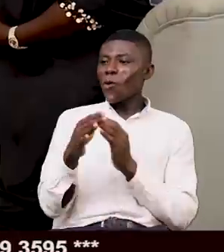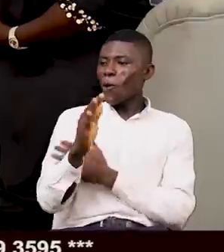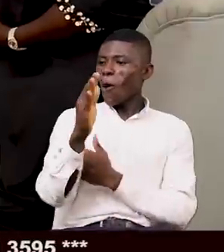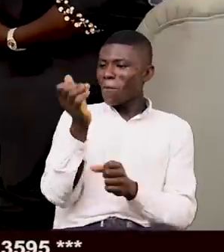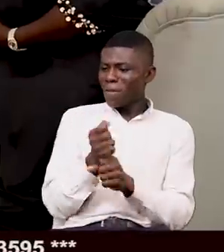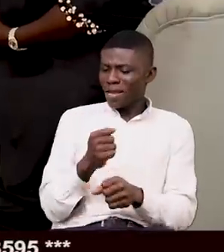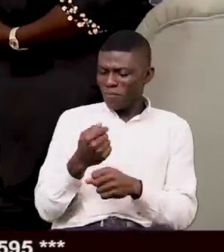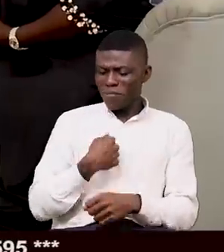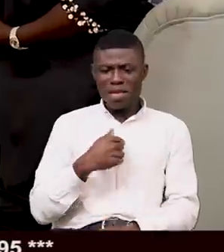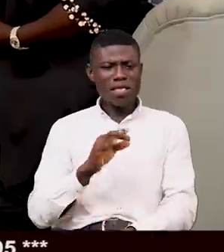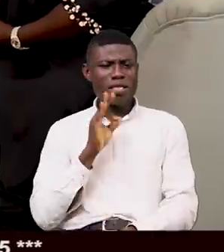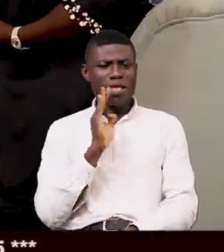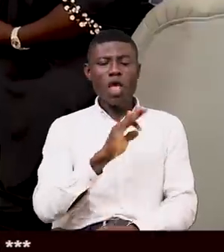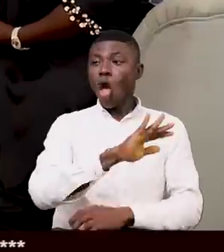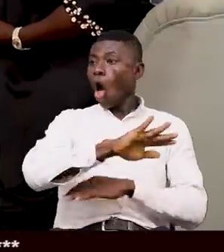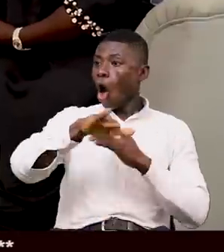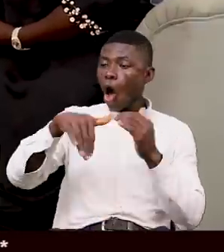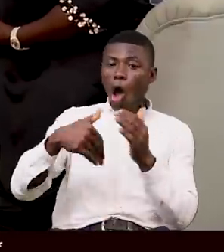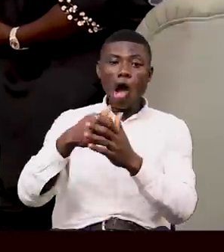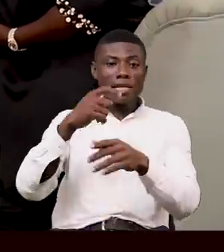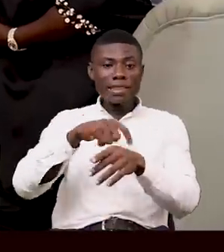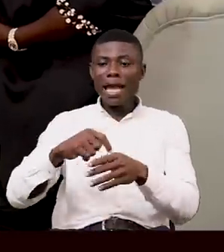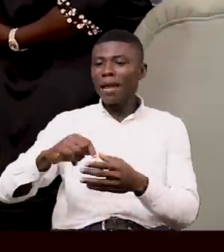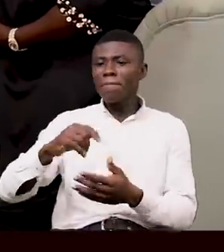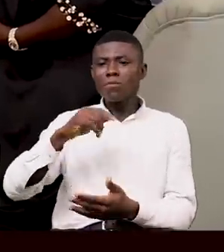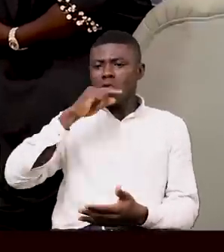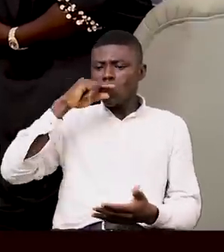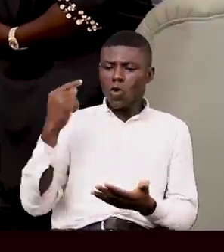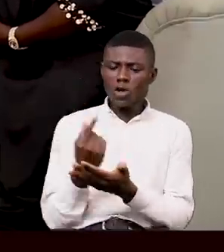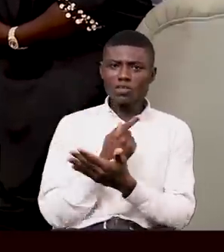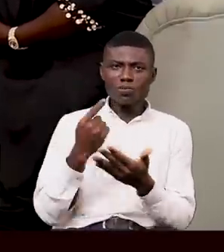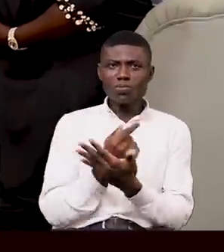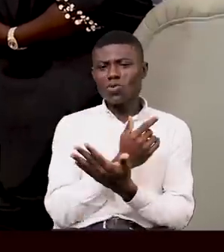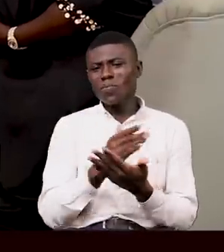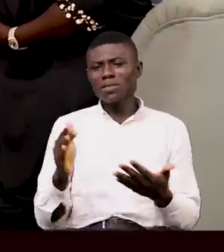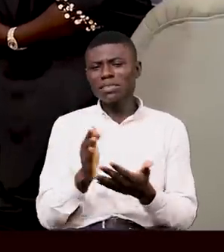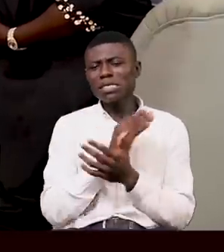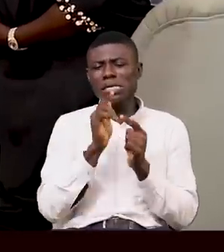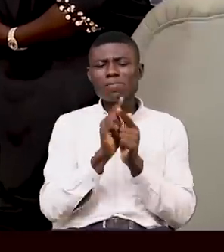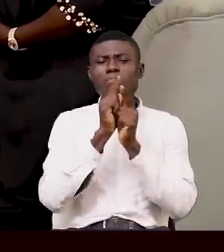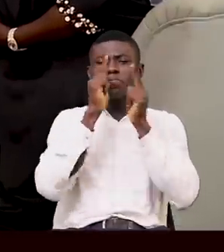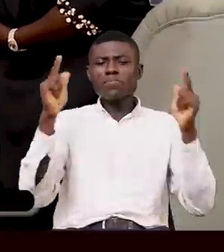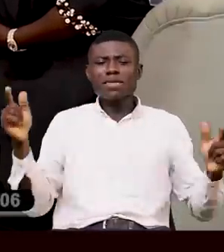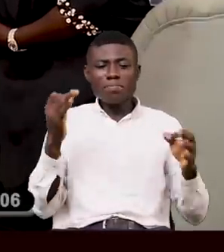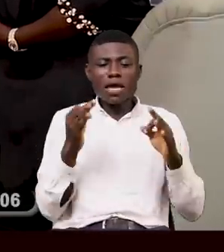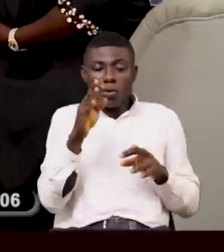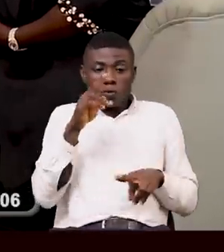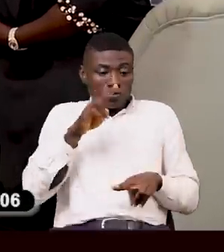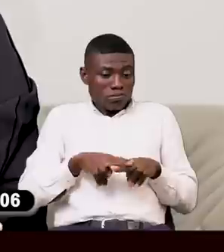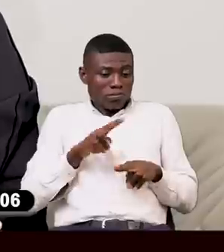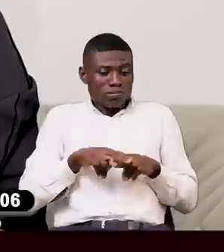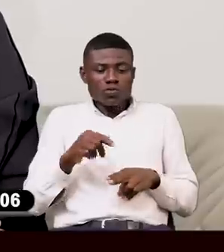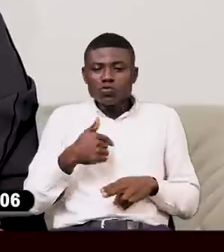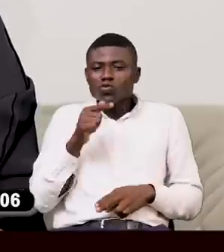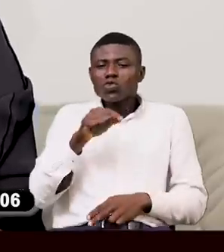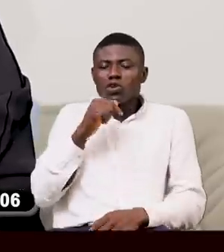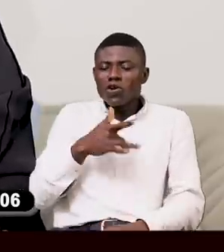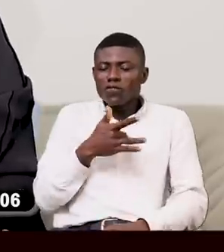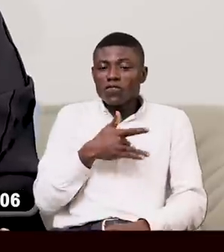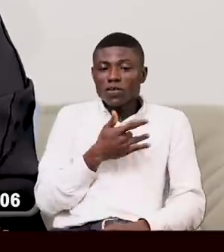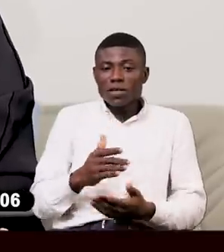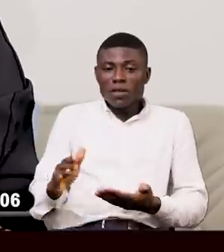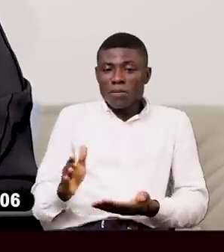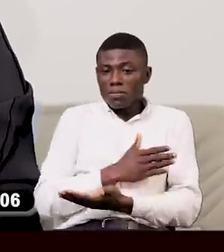a all-time gospel hit. Praise God. Ebi amumu timuntimu. Yes.